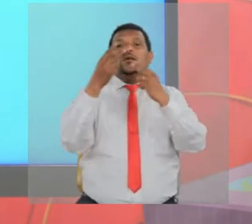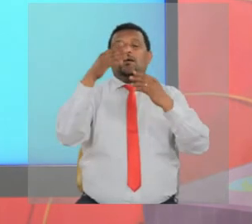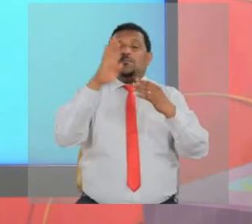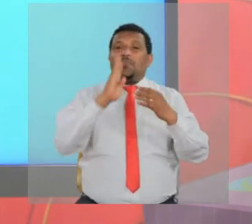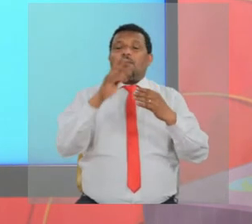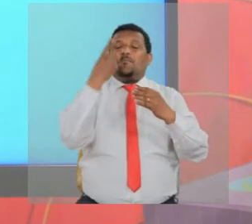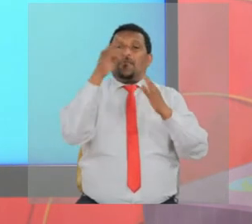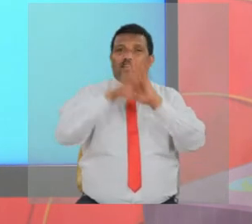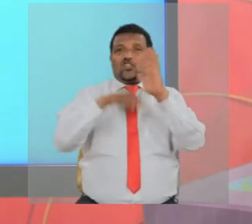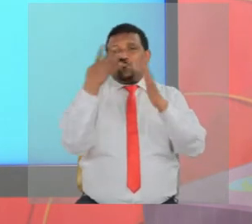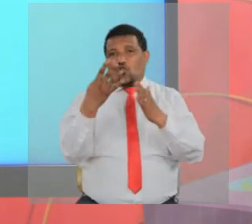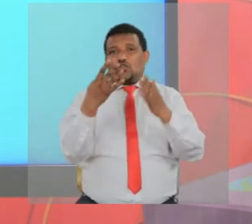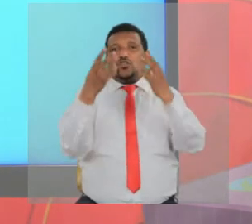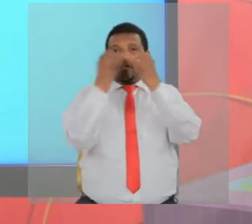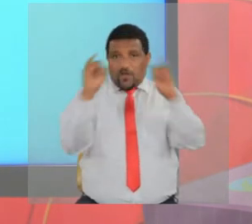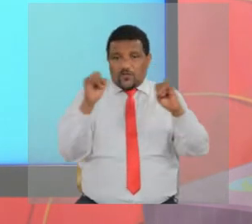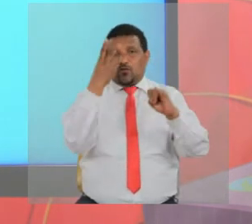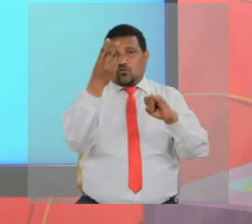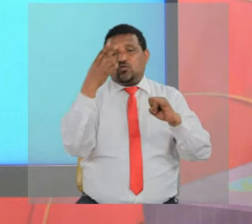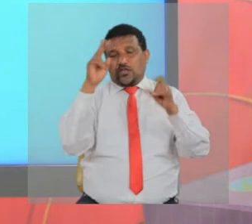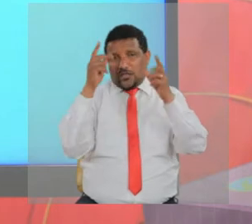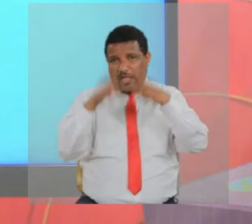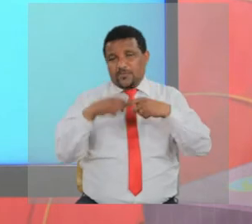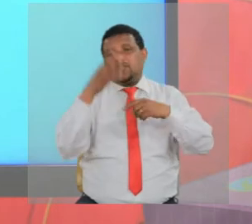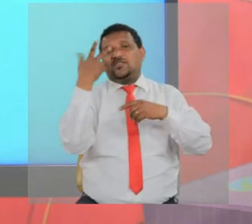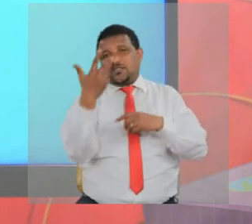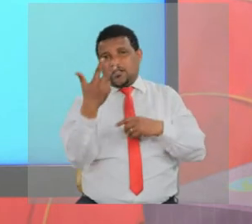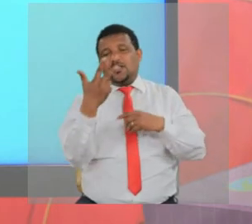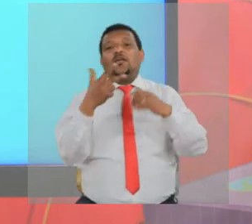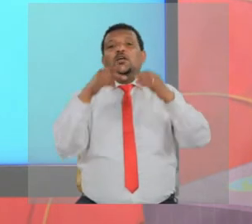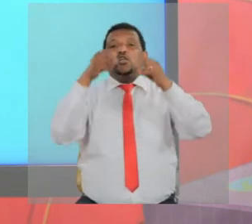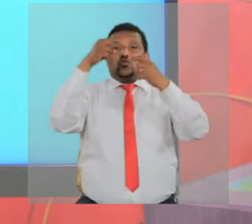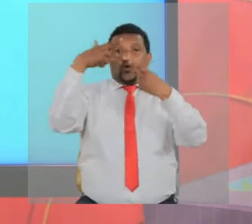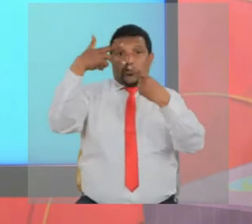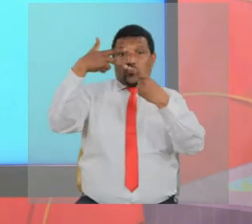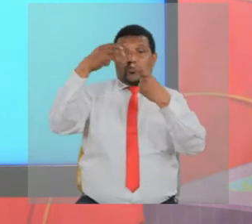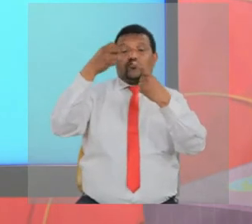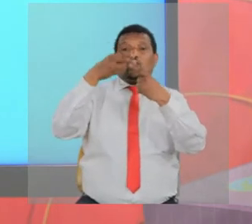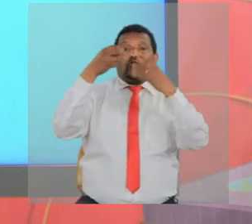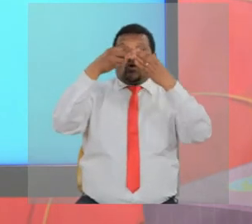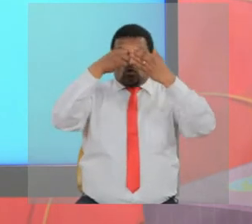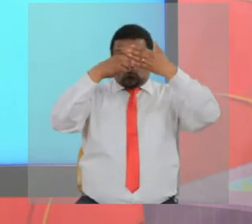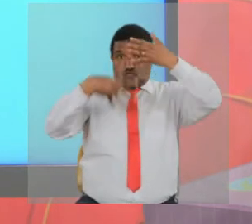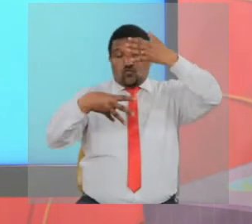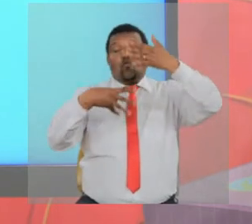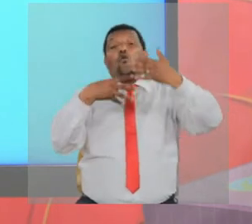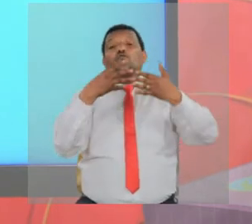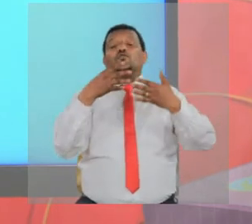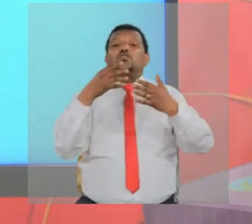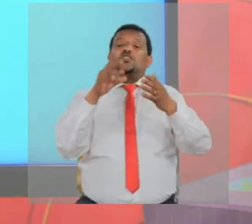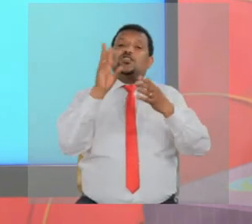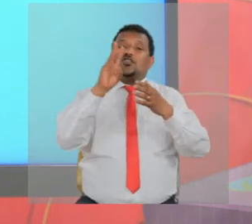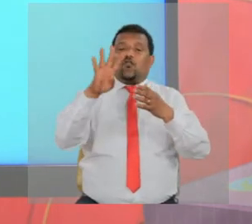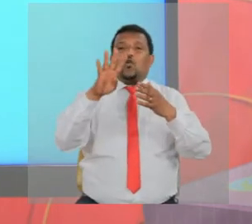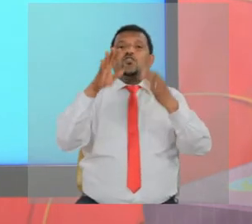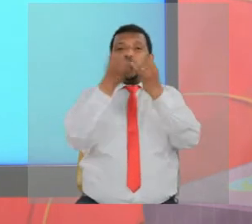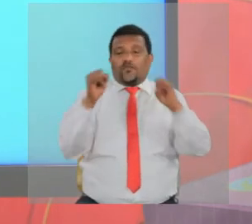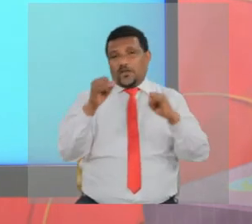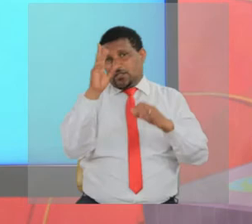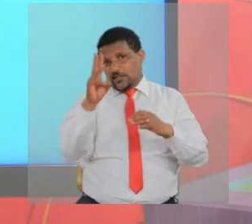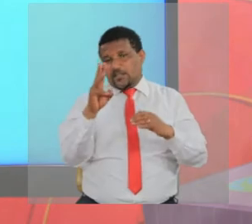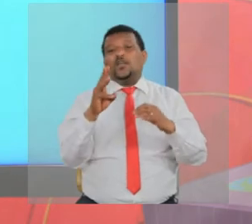by 2 times 3, and this will give us 4 plus or minus the square root of 64 divided by 6. And now we arrived at two